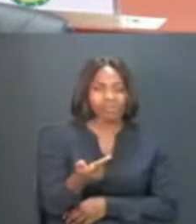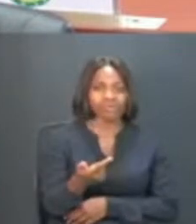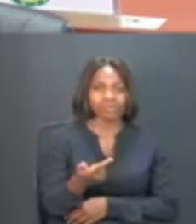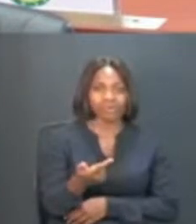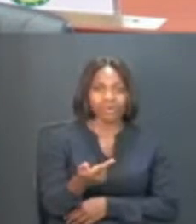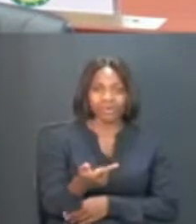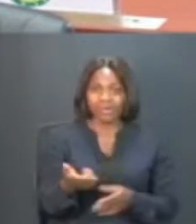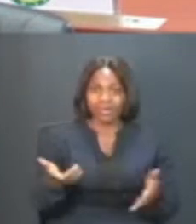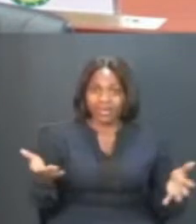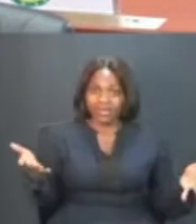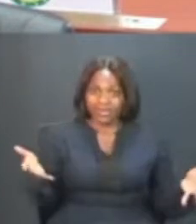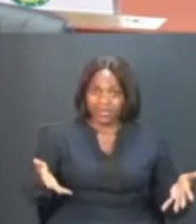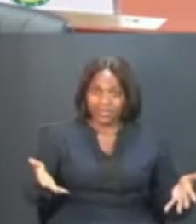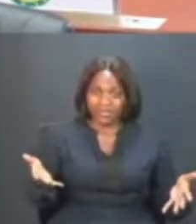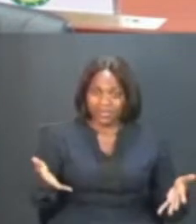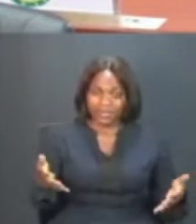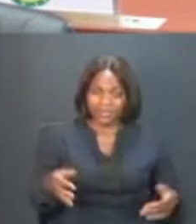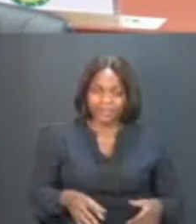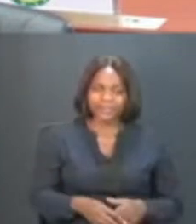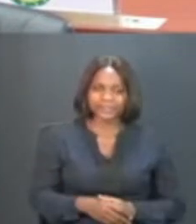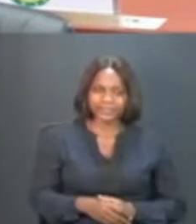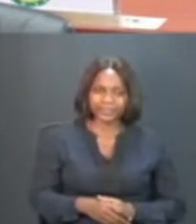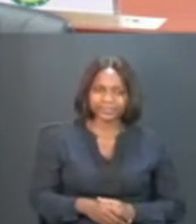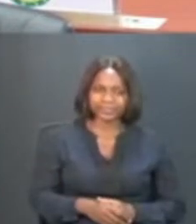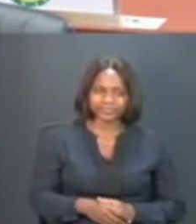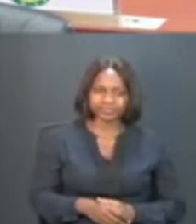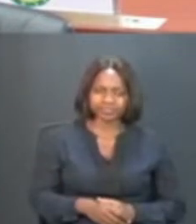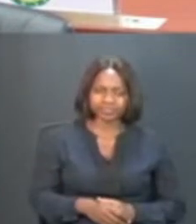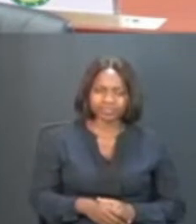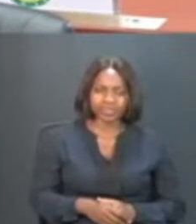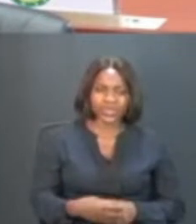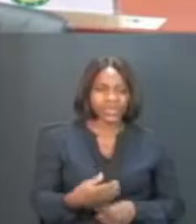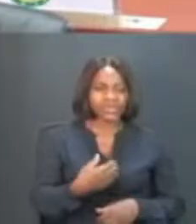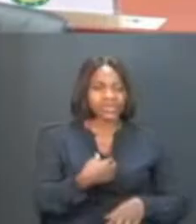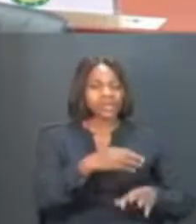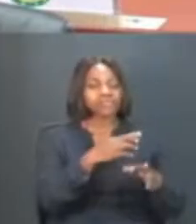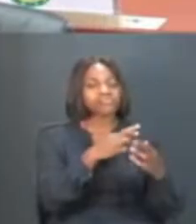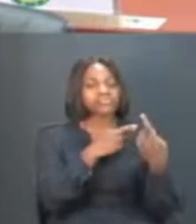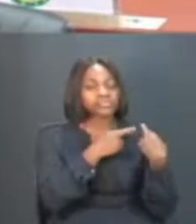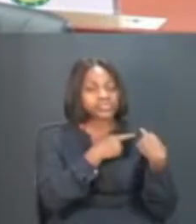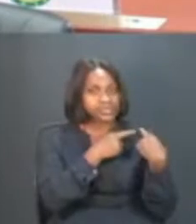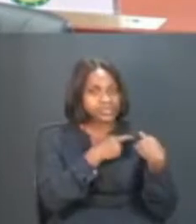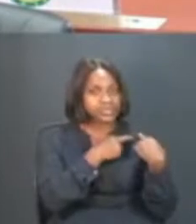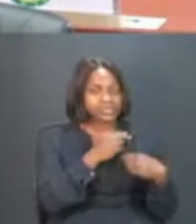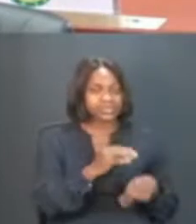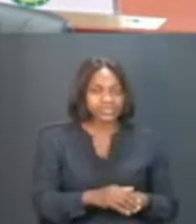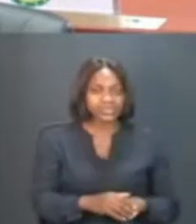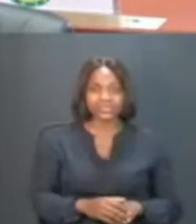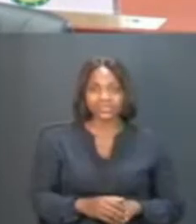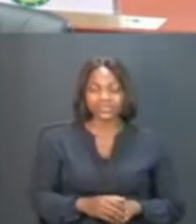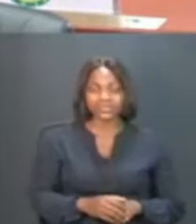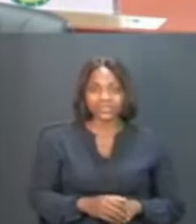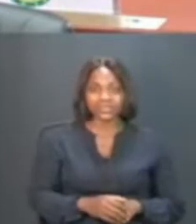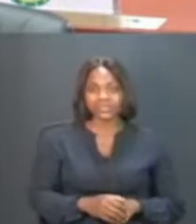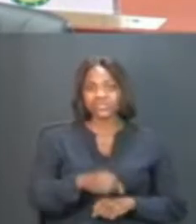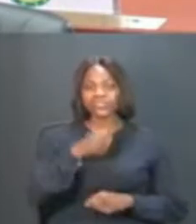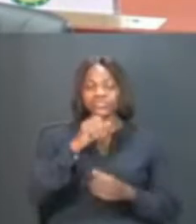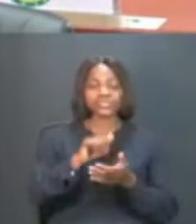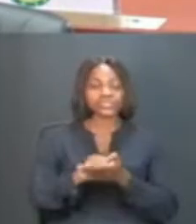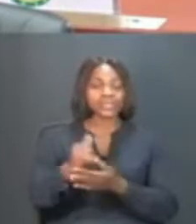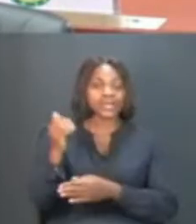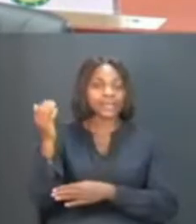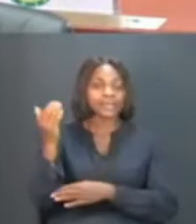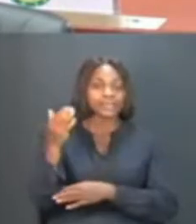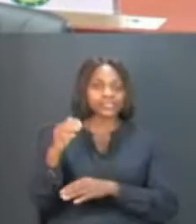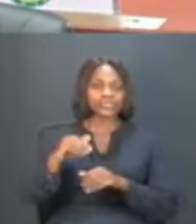in this chamber, we should take it upon ourselves to make sure that the message